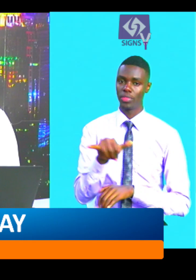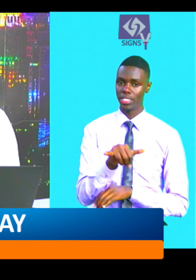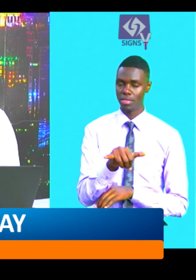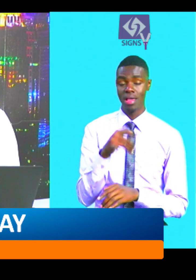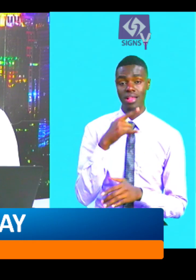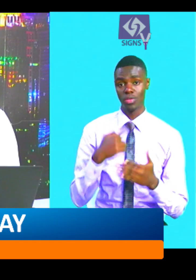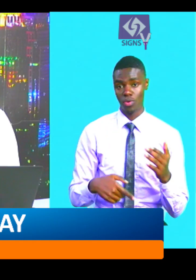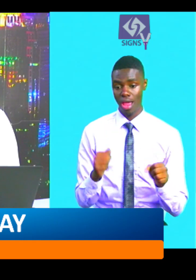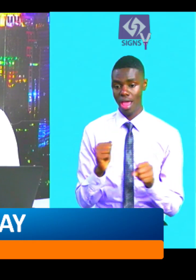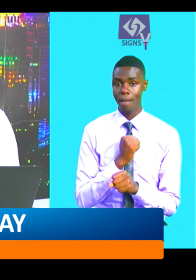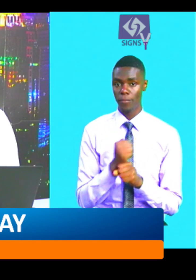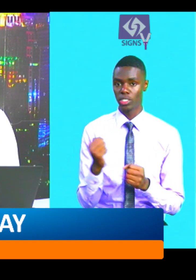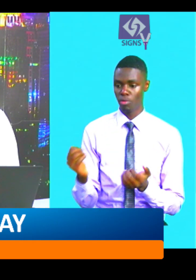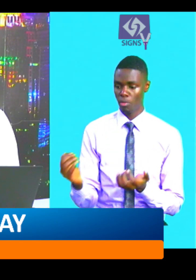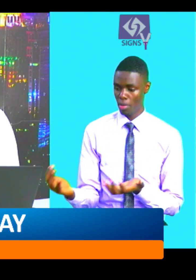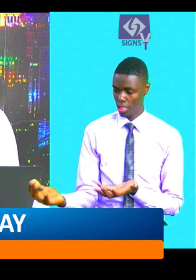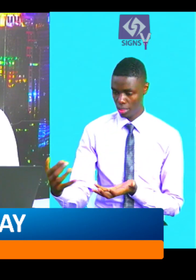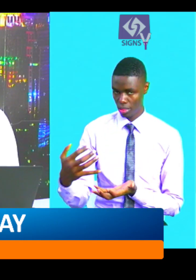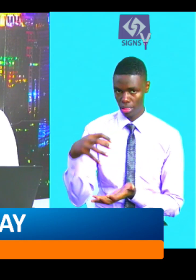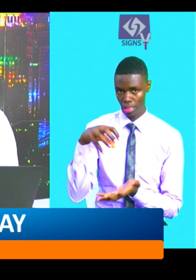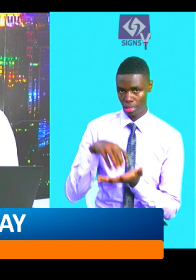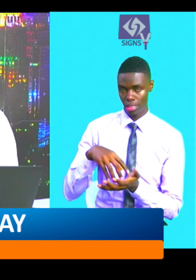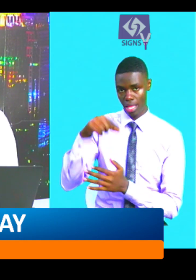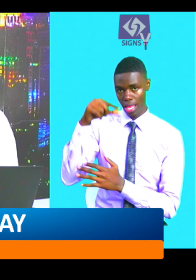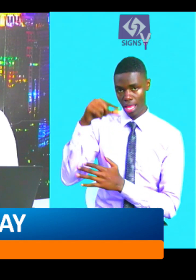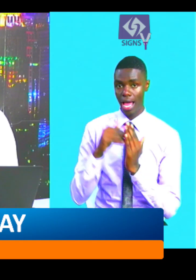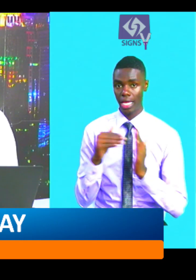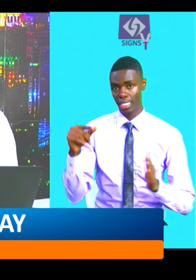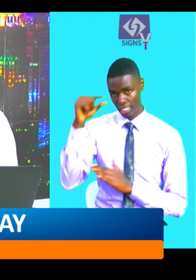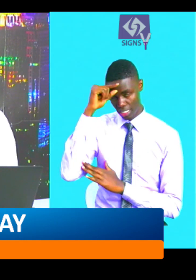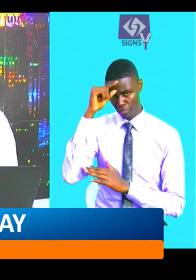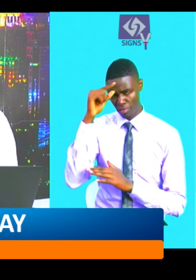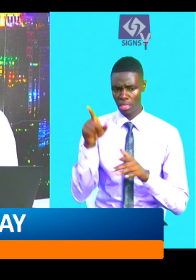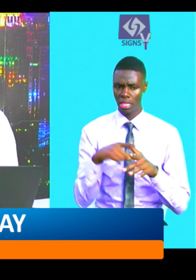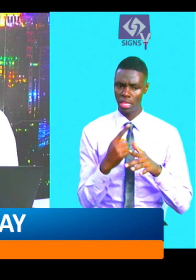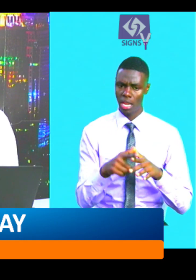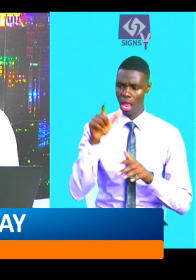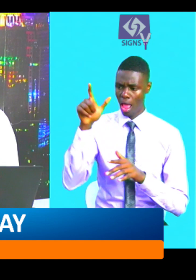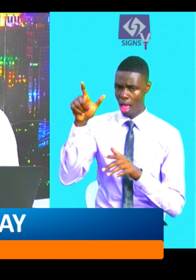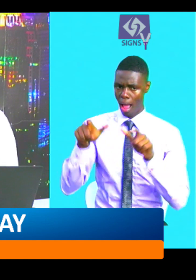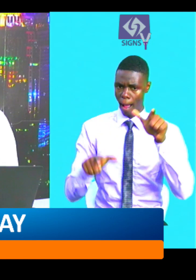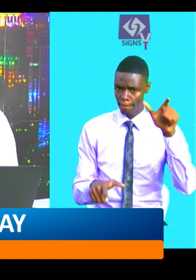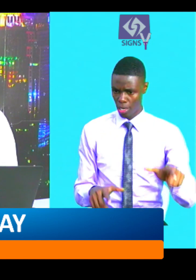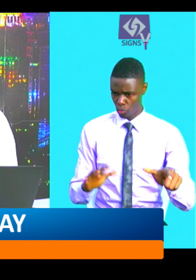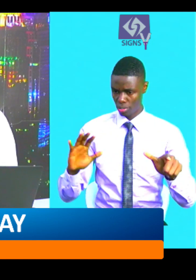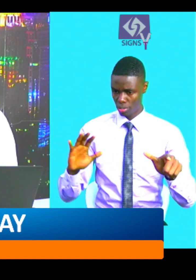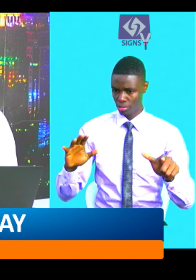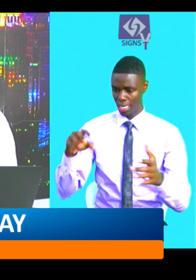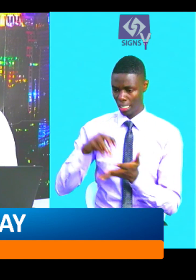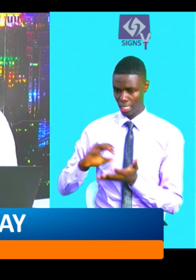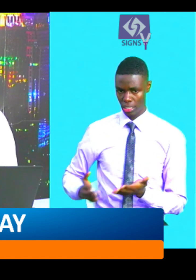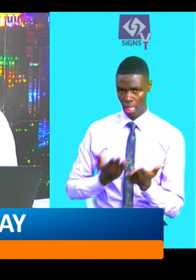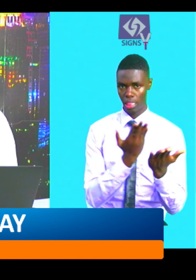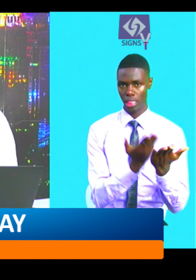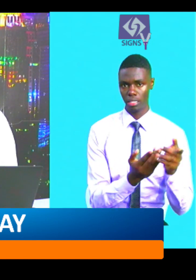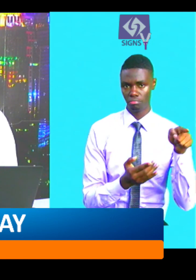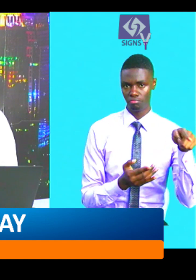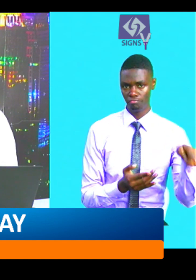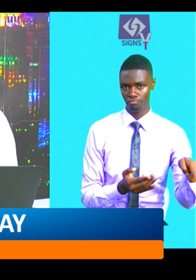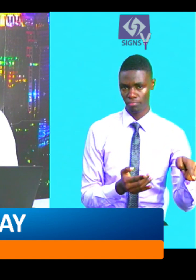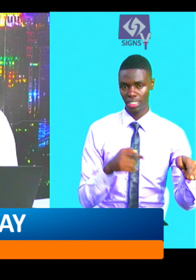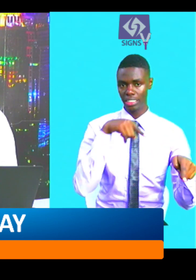The ICC prosecutor, Mr. Khan, was or is still in the country, Yeah. and